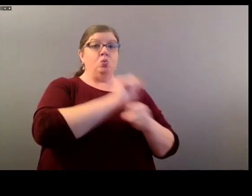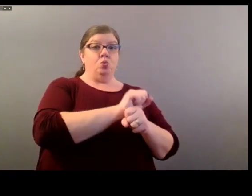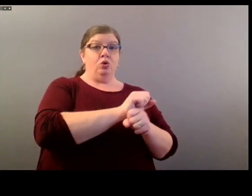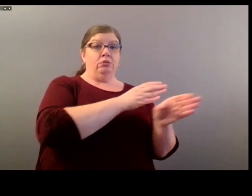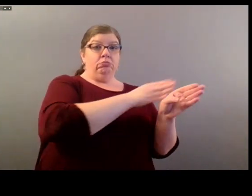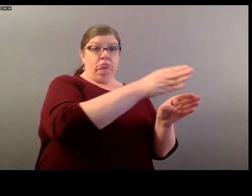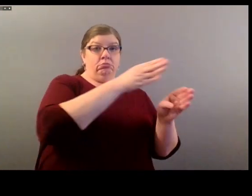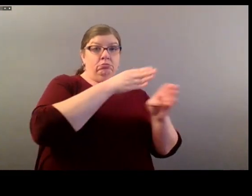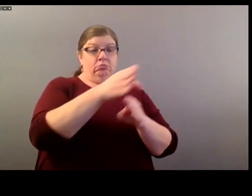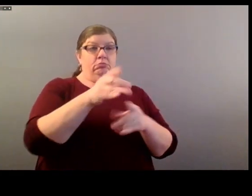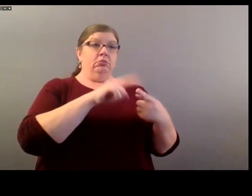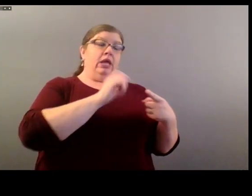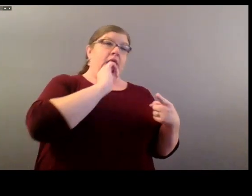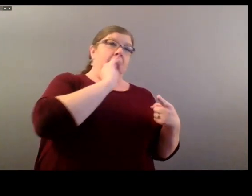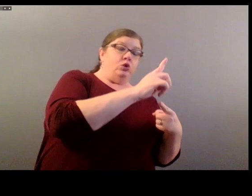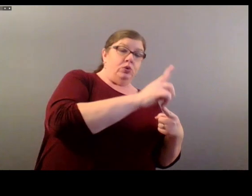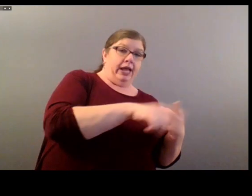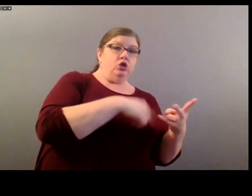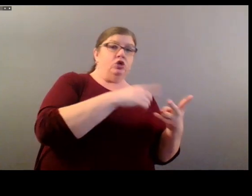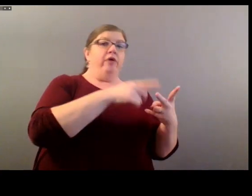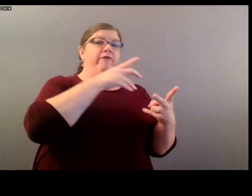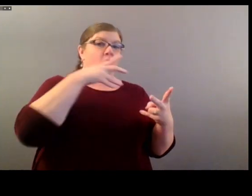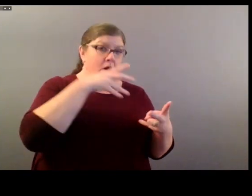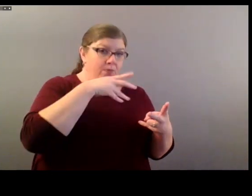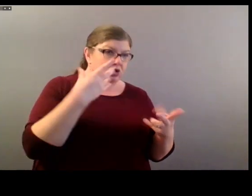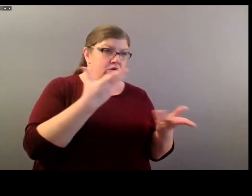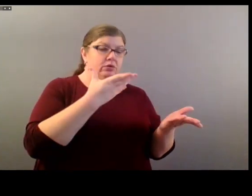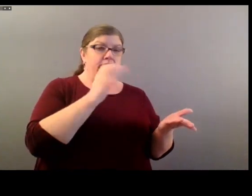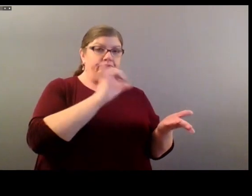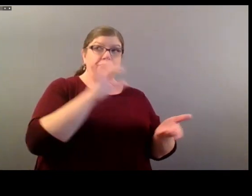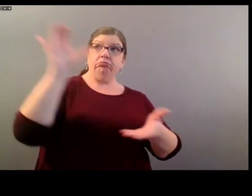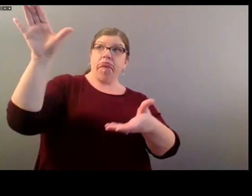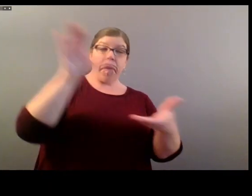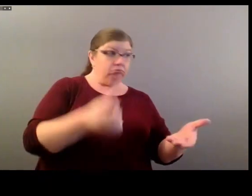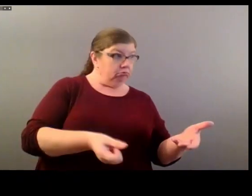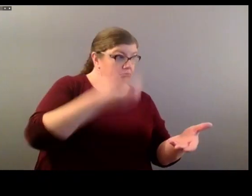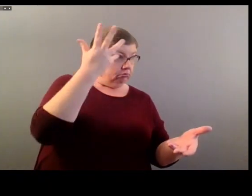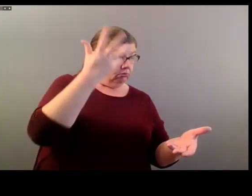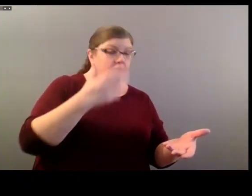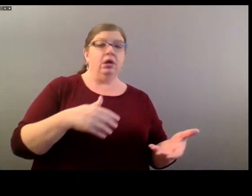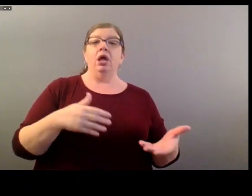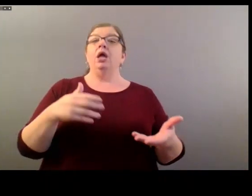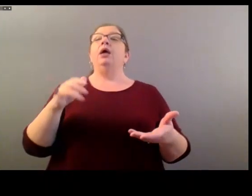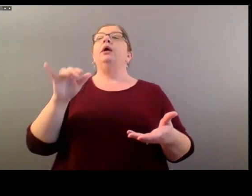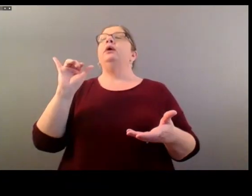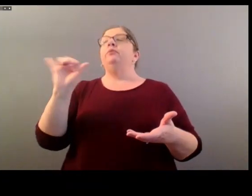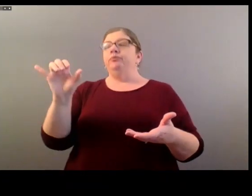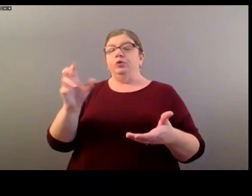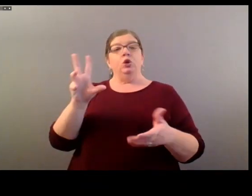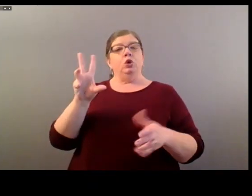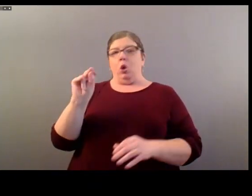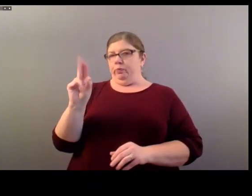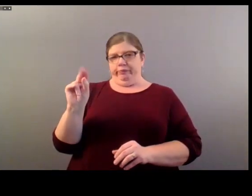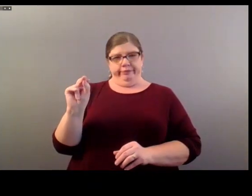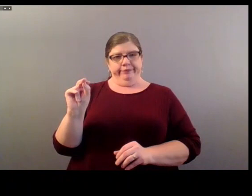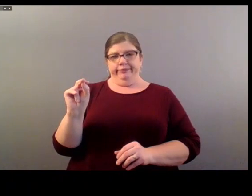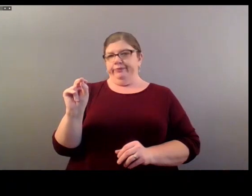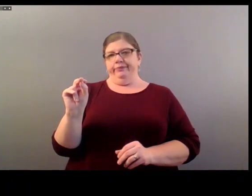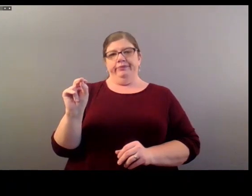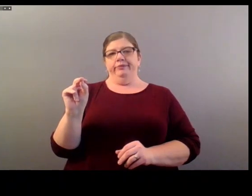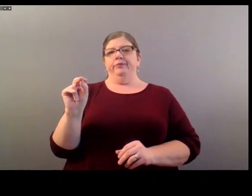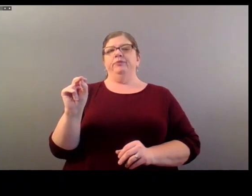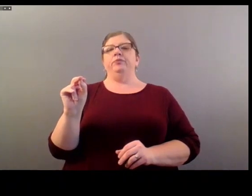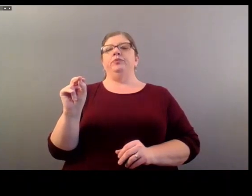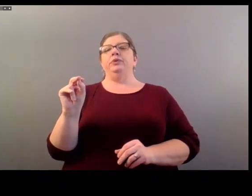like educational workers and farm workers? So no, we know it goes,